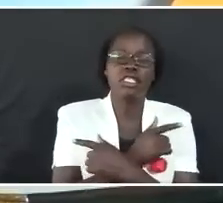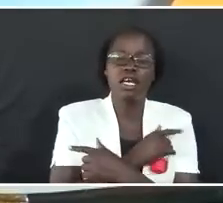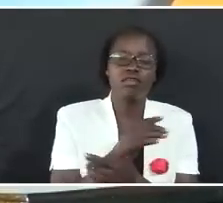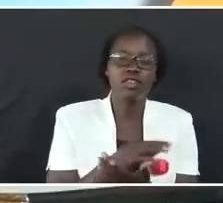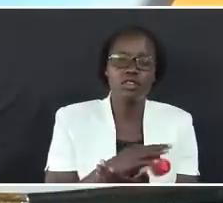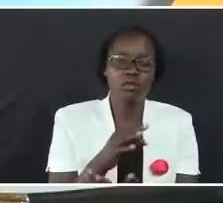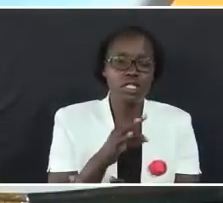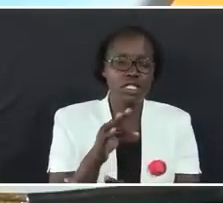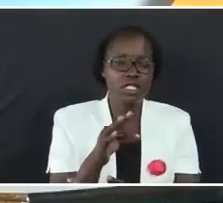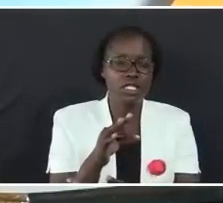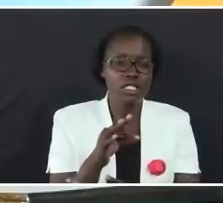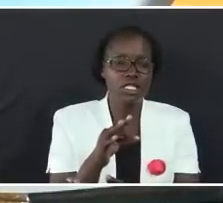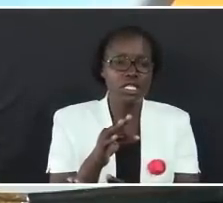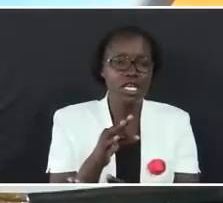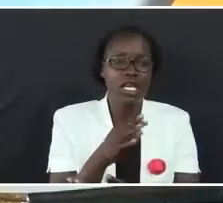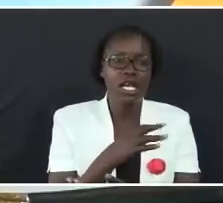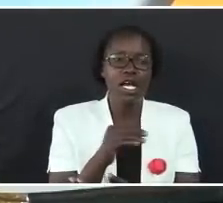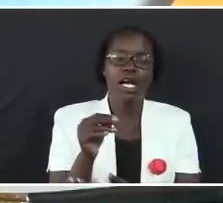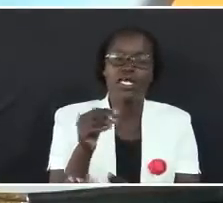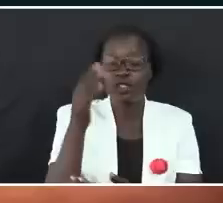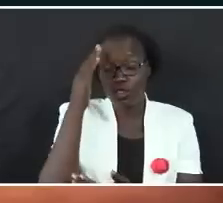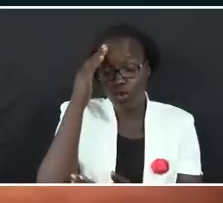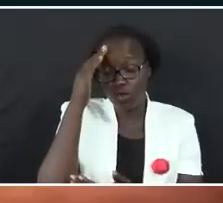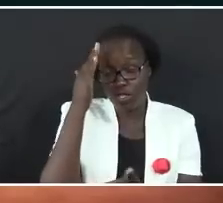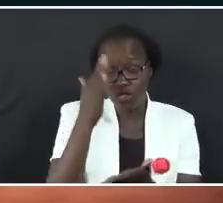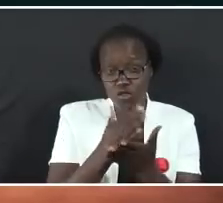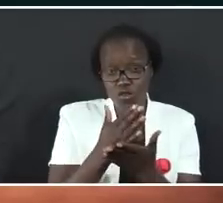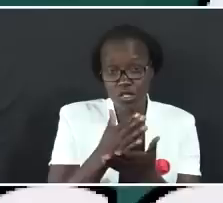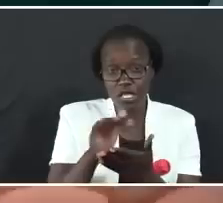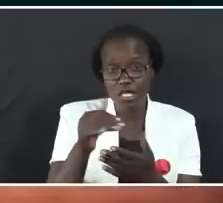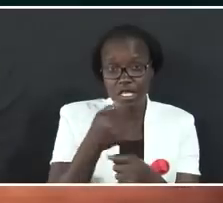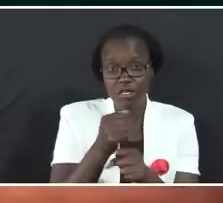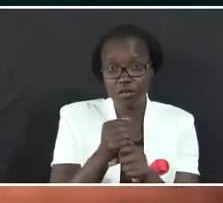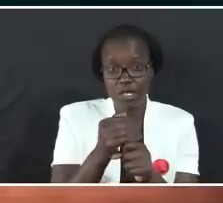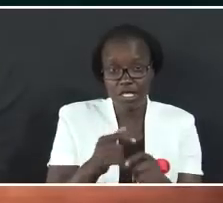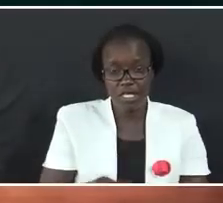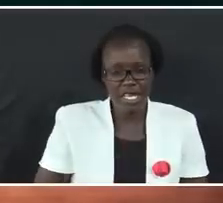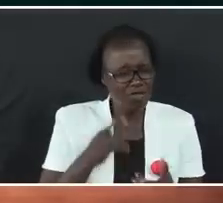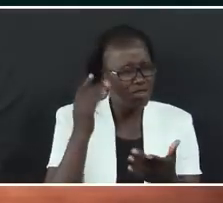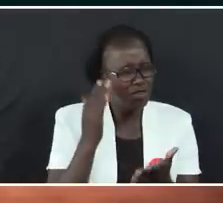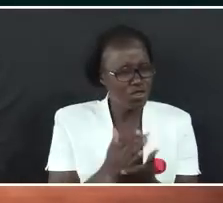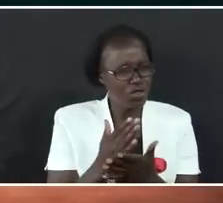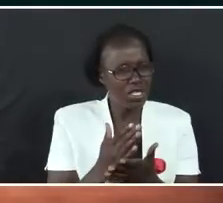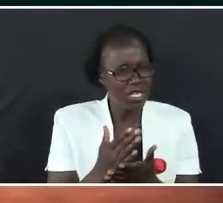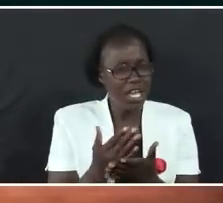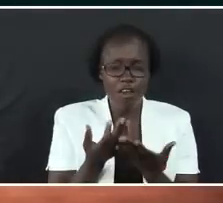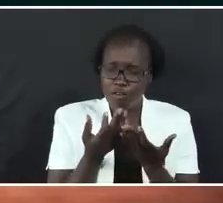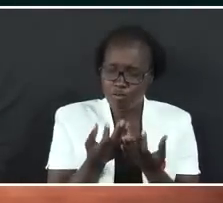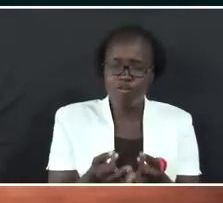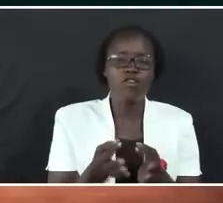spirit and know the truth that makes life truly free.